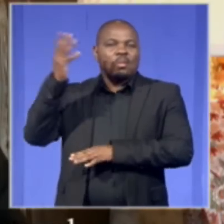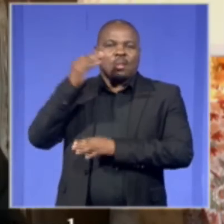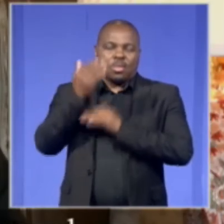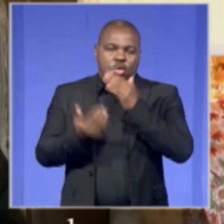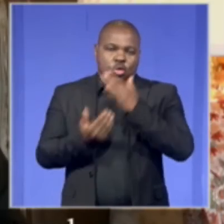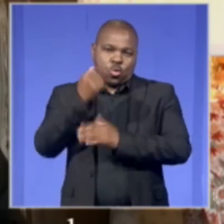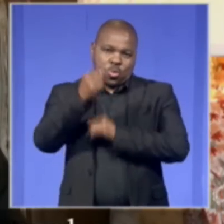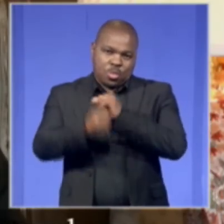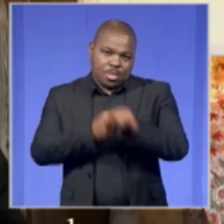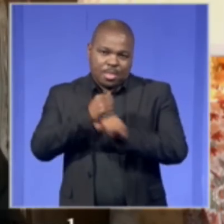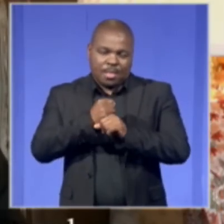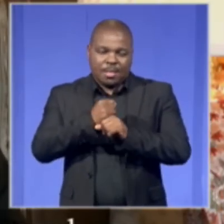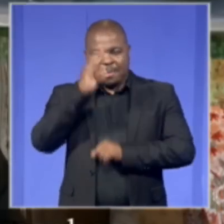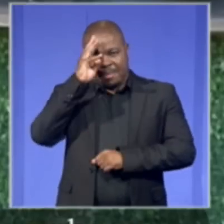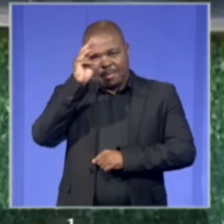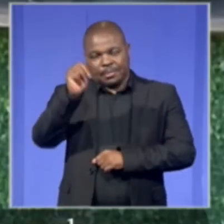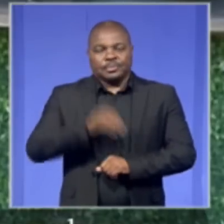setjha.